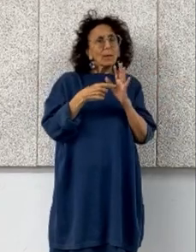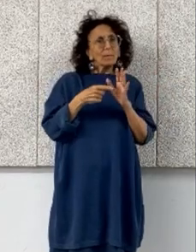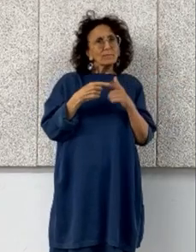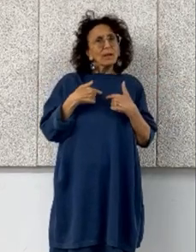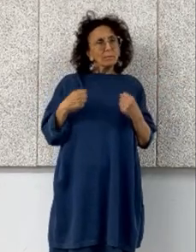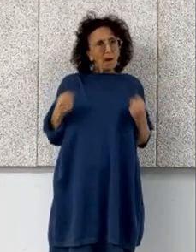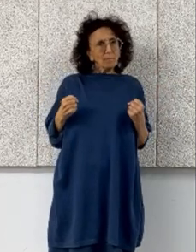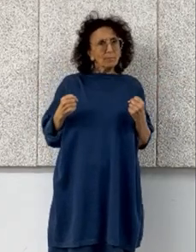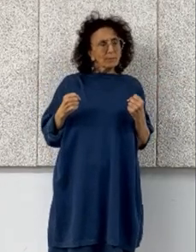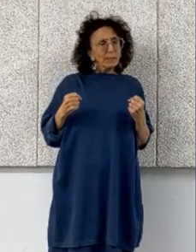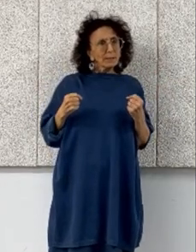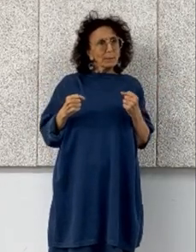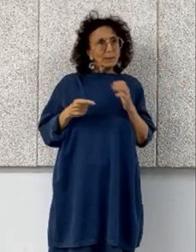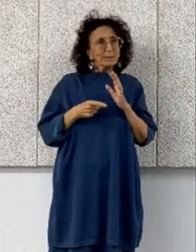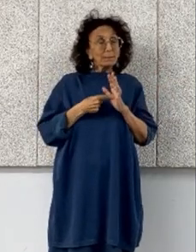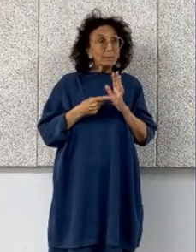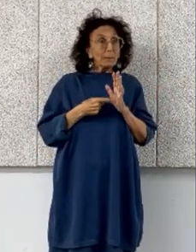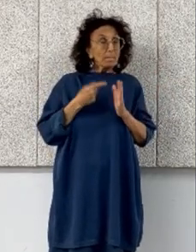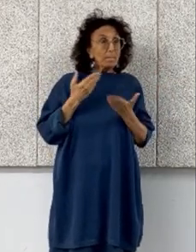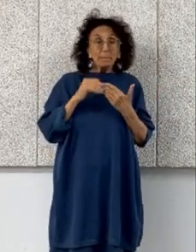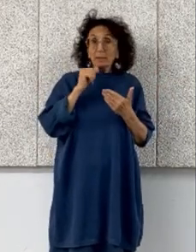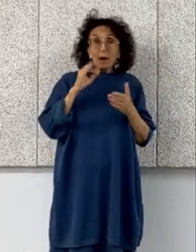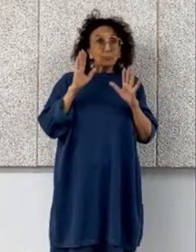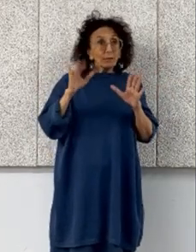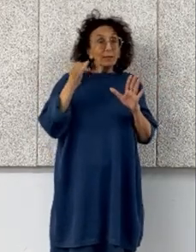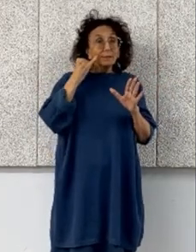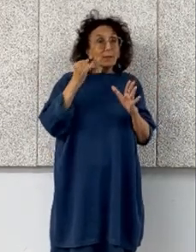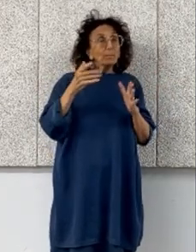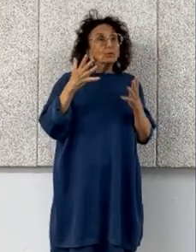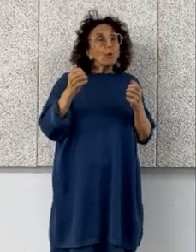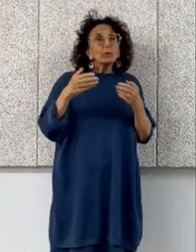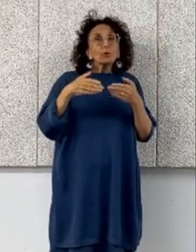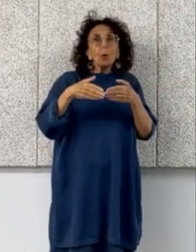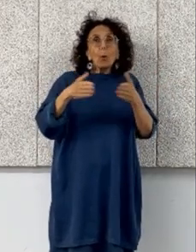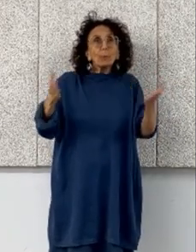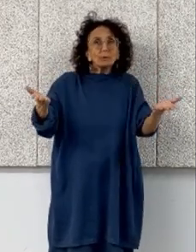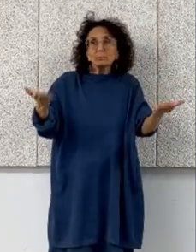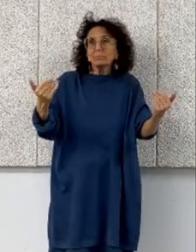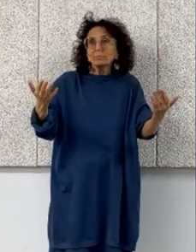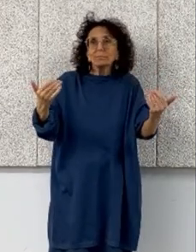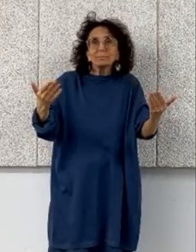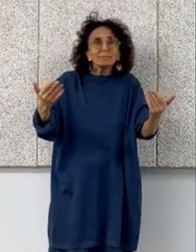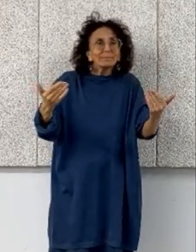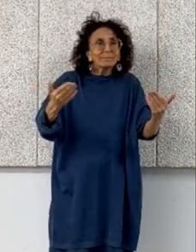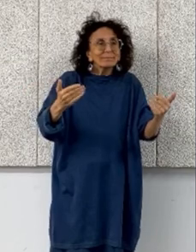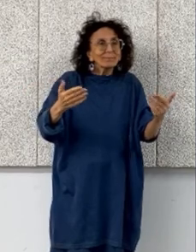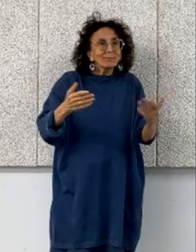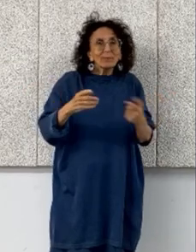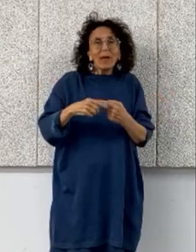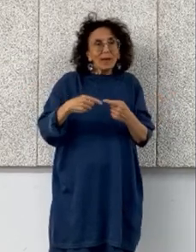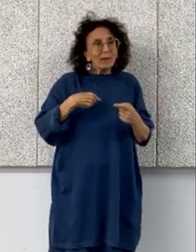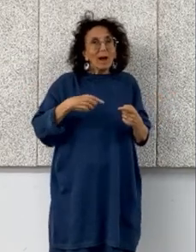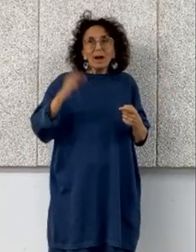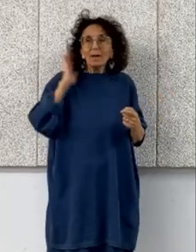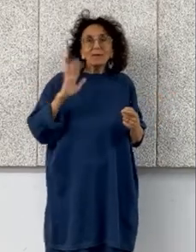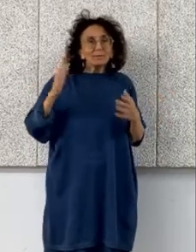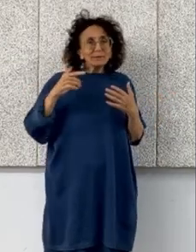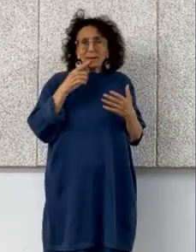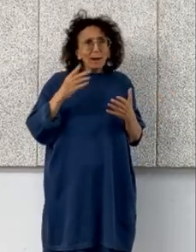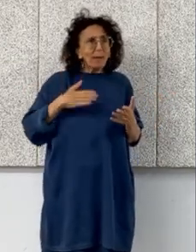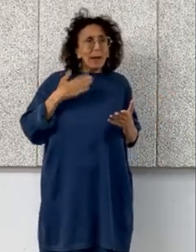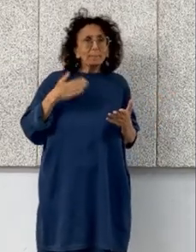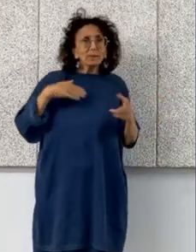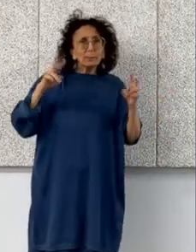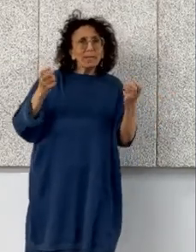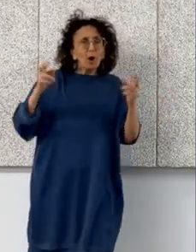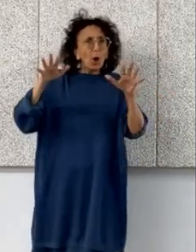about the fact that you don't always have the best ideas, but you're trying to like make space for that, and that is, you know, before I very glibly said that I'm a happy audience member, which is